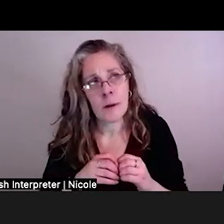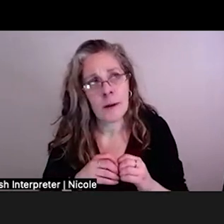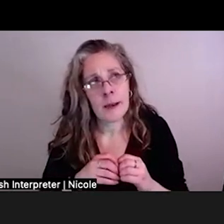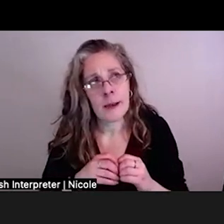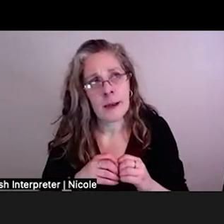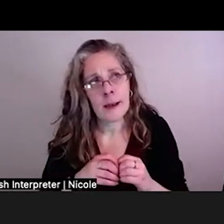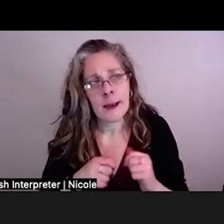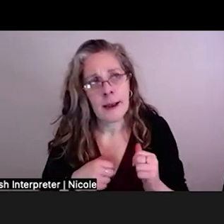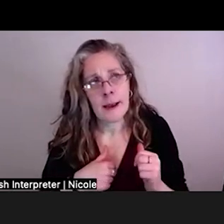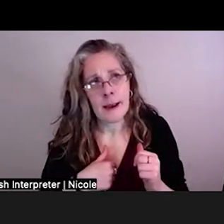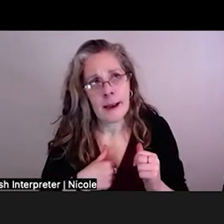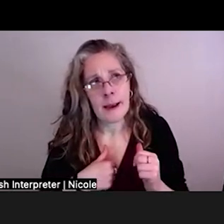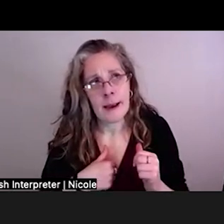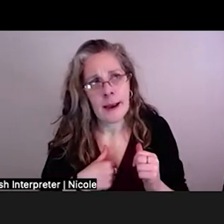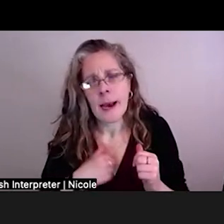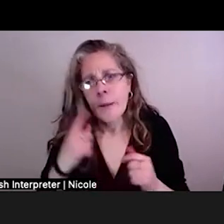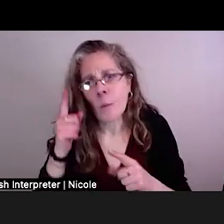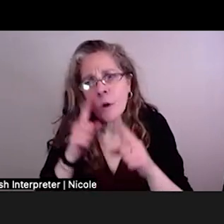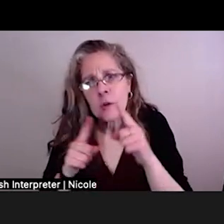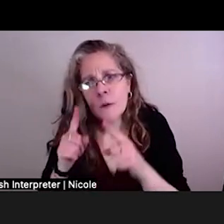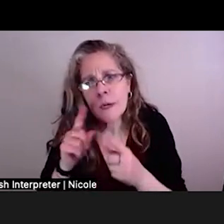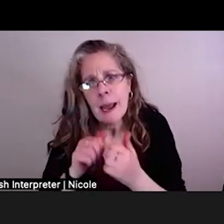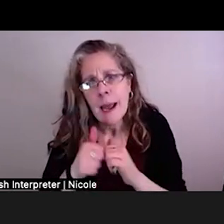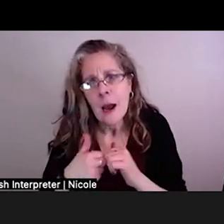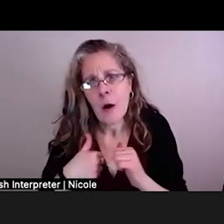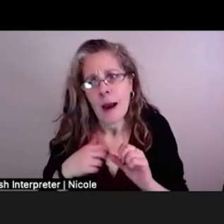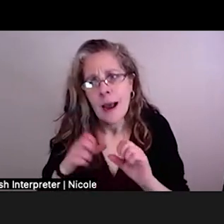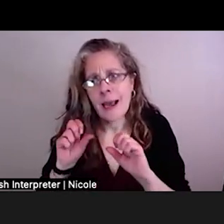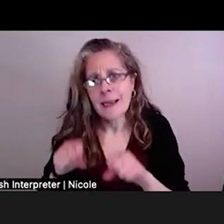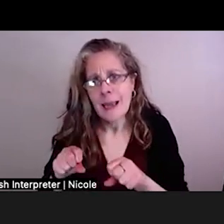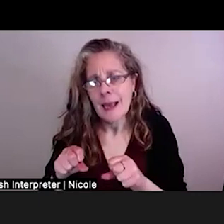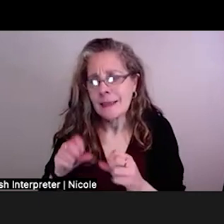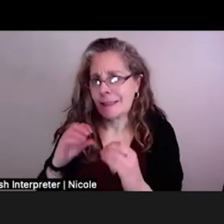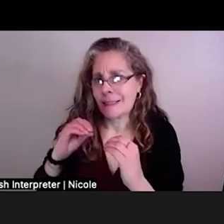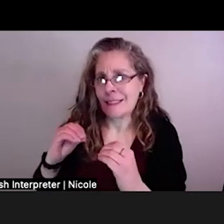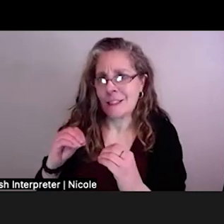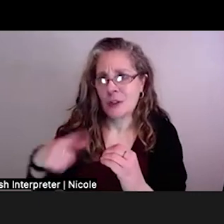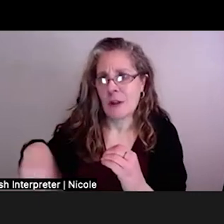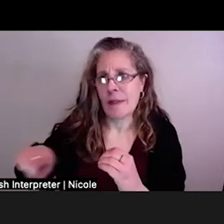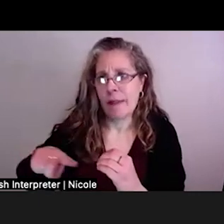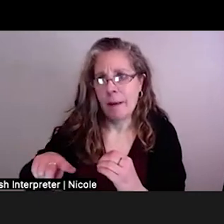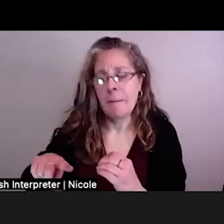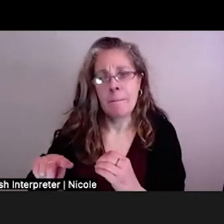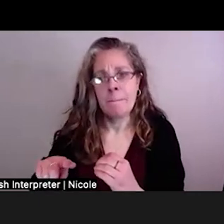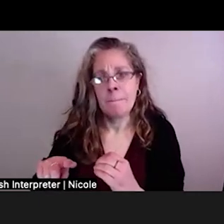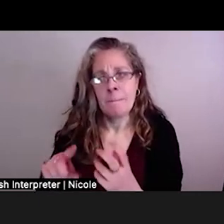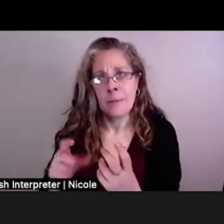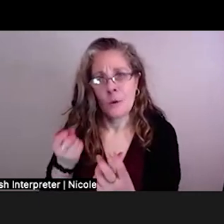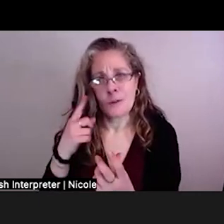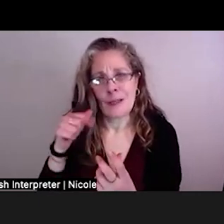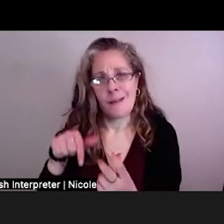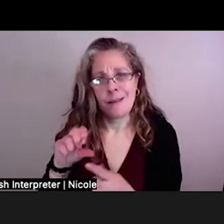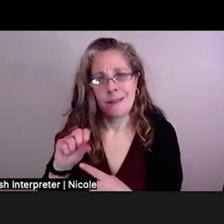I was wondering, how can I make them aware to deal with this situation?